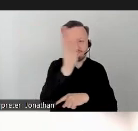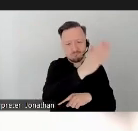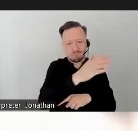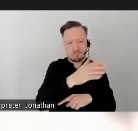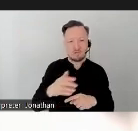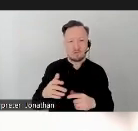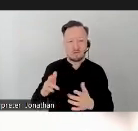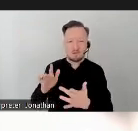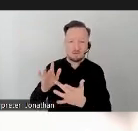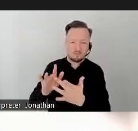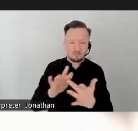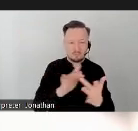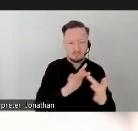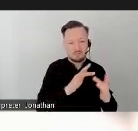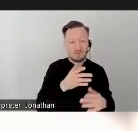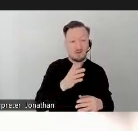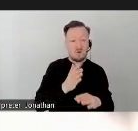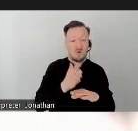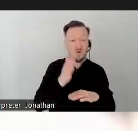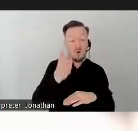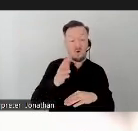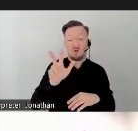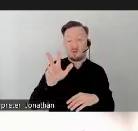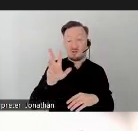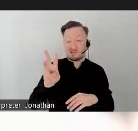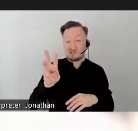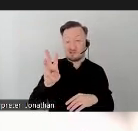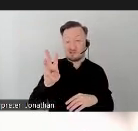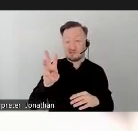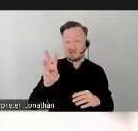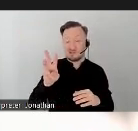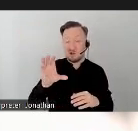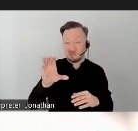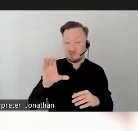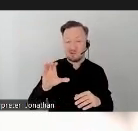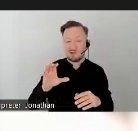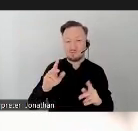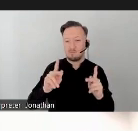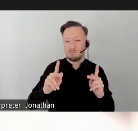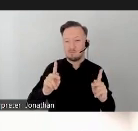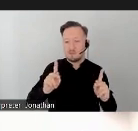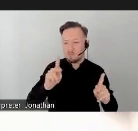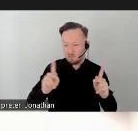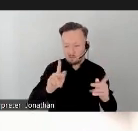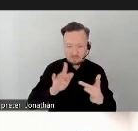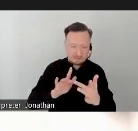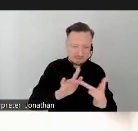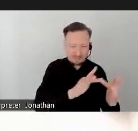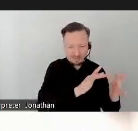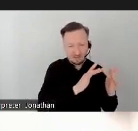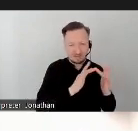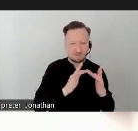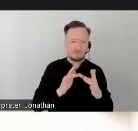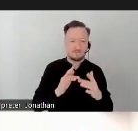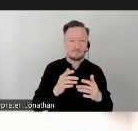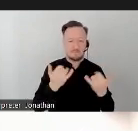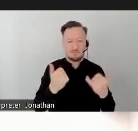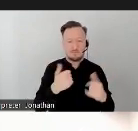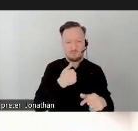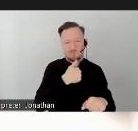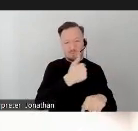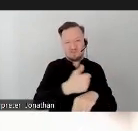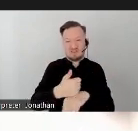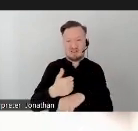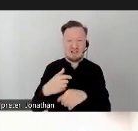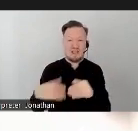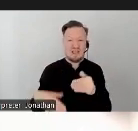had interactions with over 3,600 residents of Rochester and beyond. And through this efforts, we have established 6 new